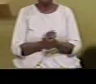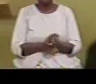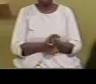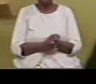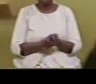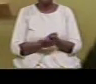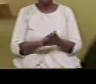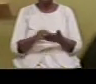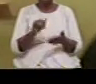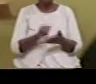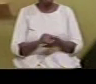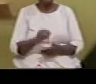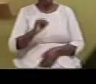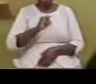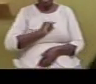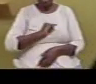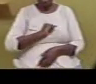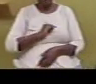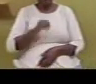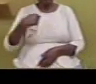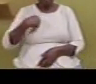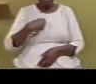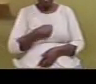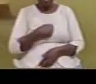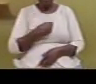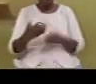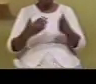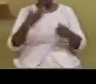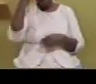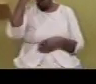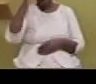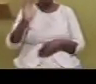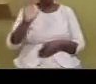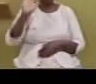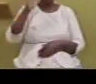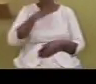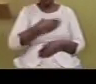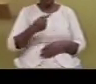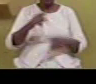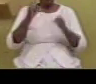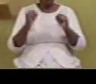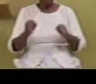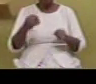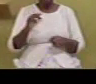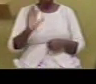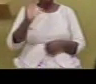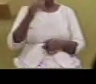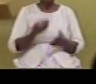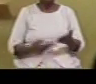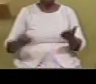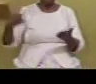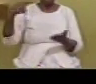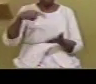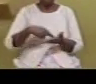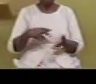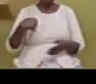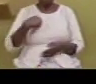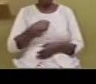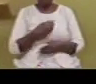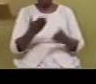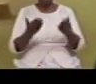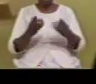That I may know him, that we may know him, and the power of his resurrection. Want to know him